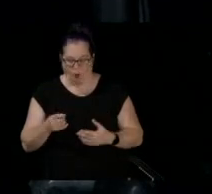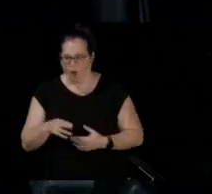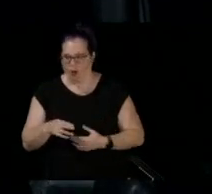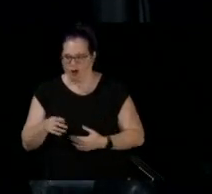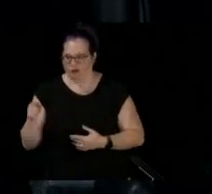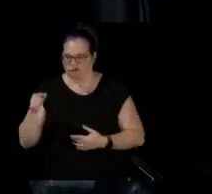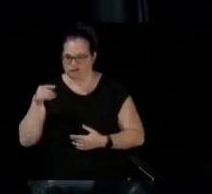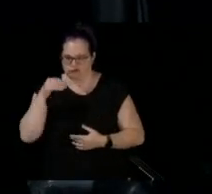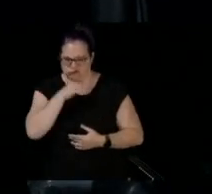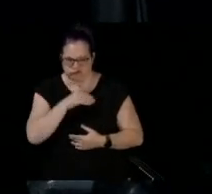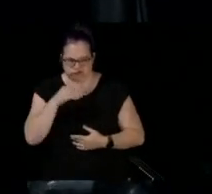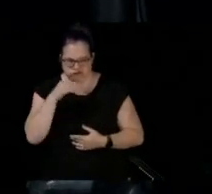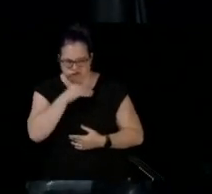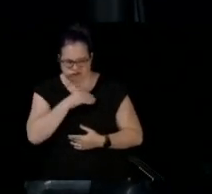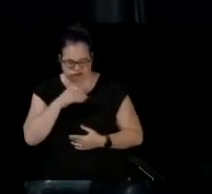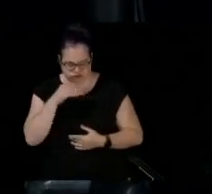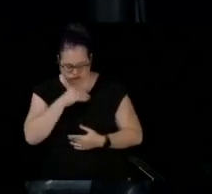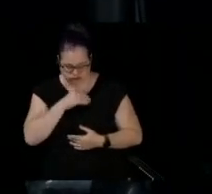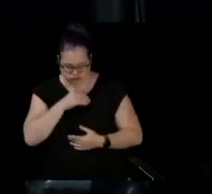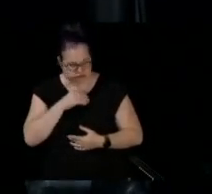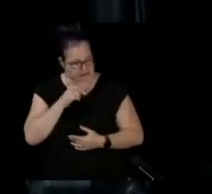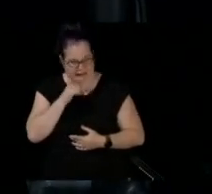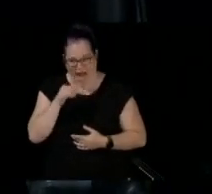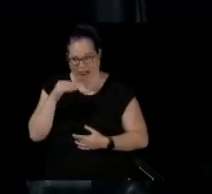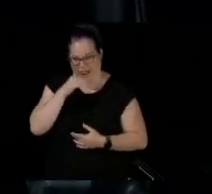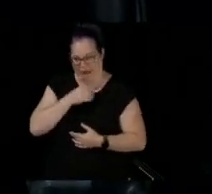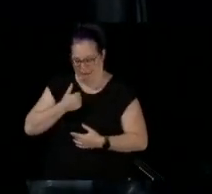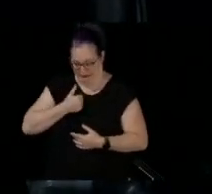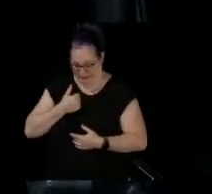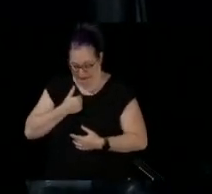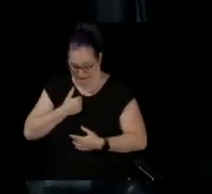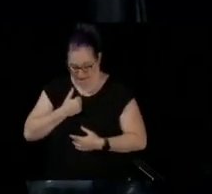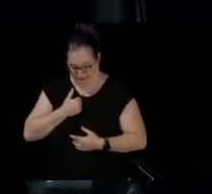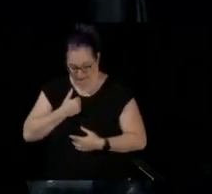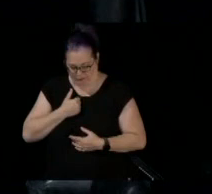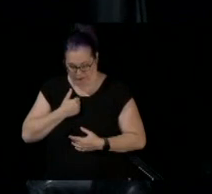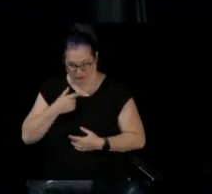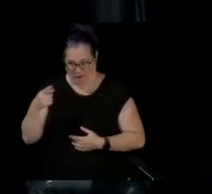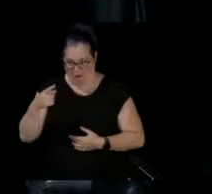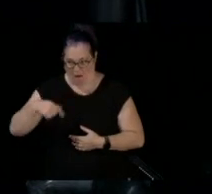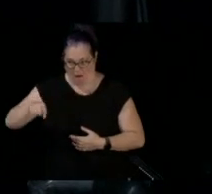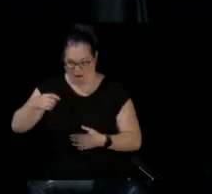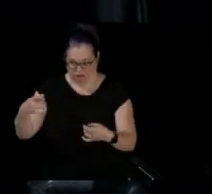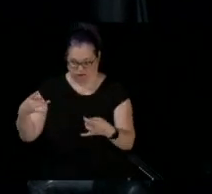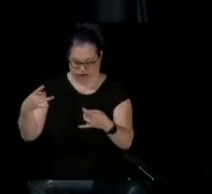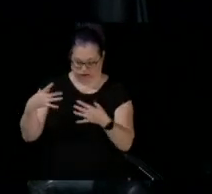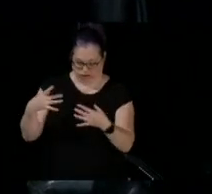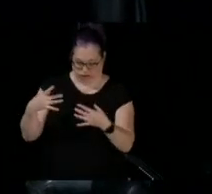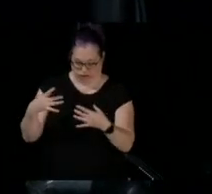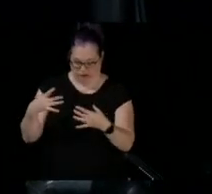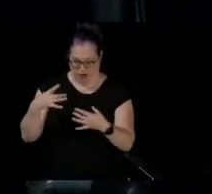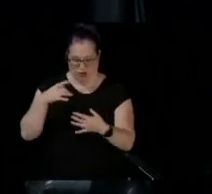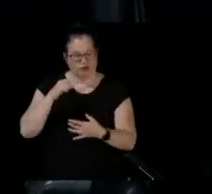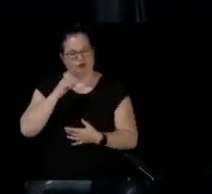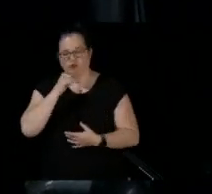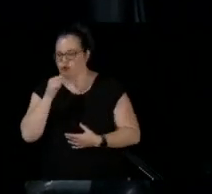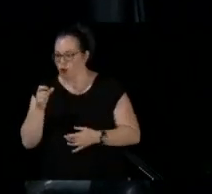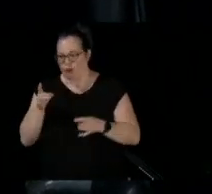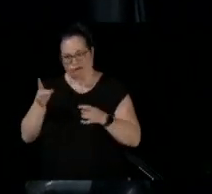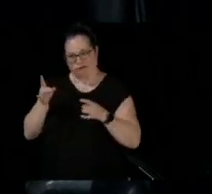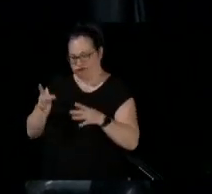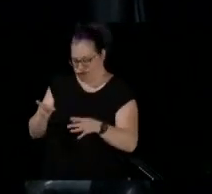being lied about, don't deal in lies, or being hated, don't give way to hating, and